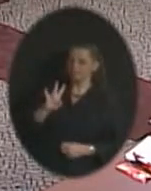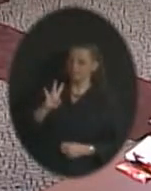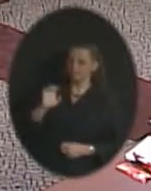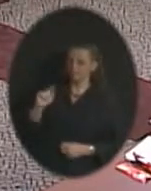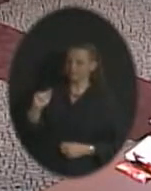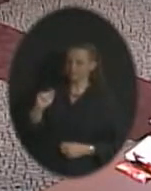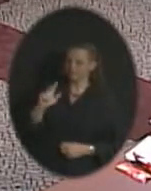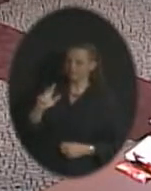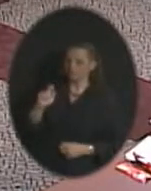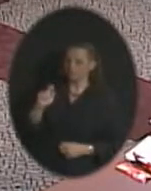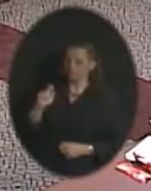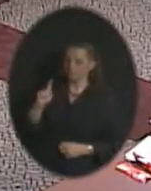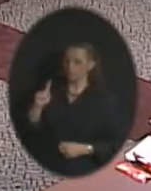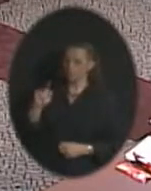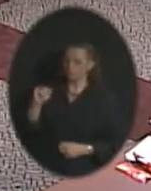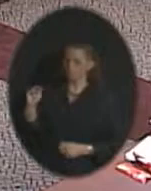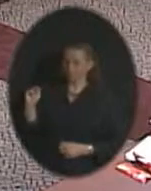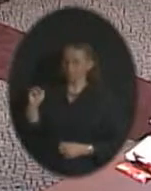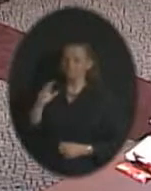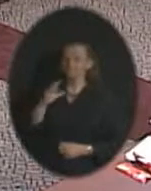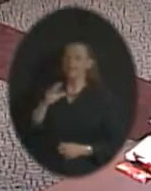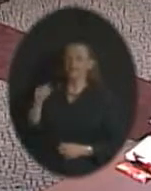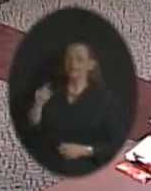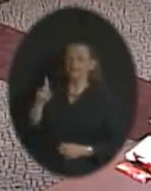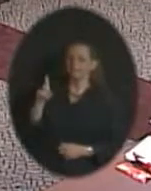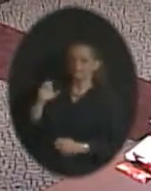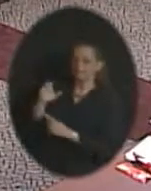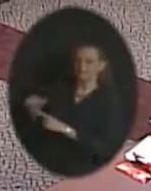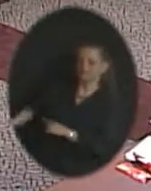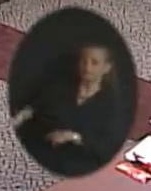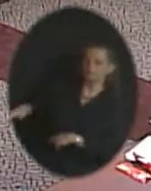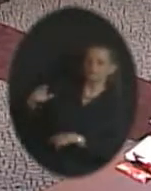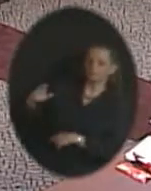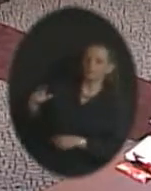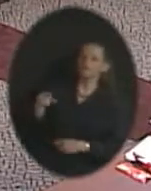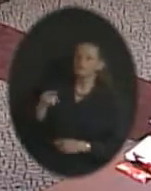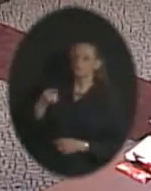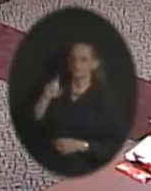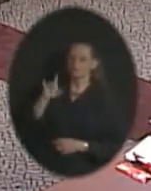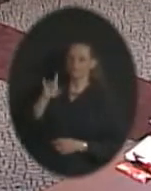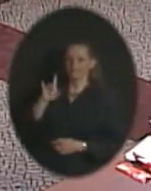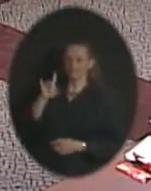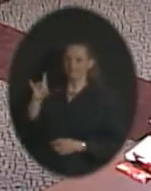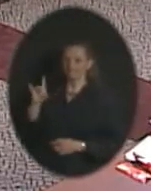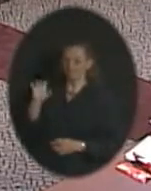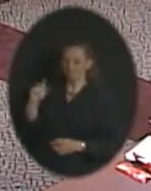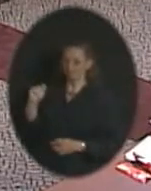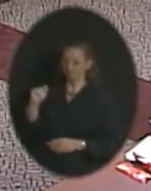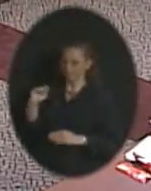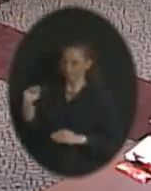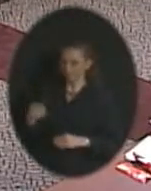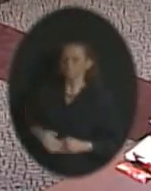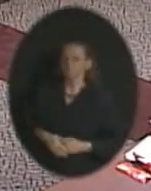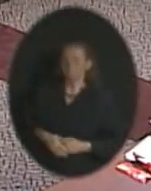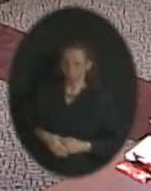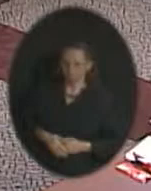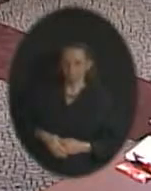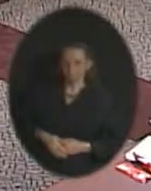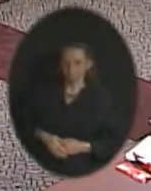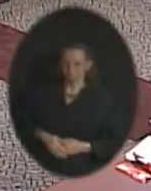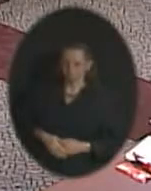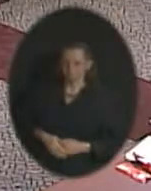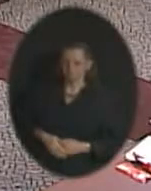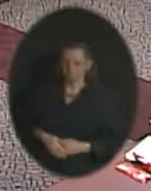and 3.1 inches, and the discus with a distance of 188 feet even. I got that one right. And